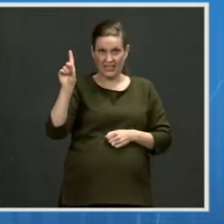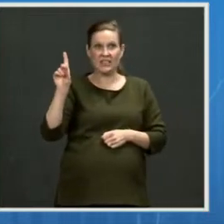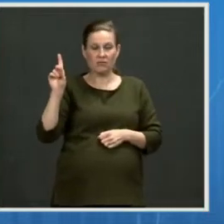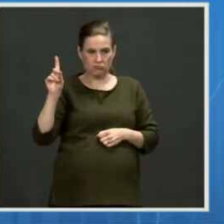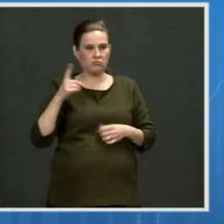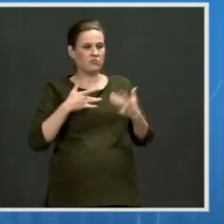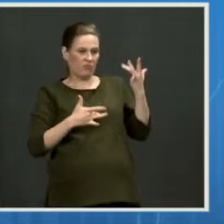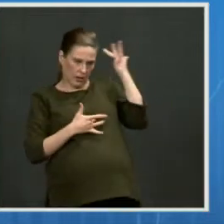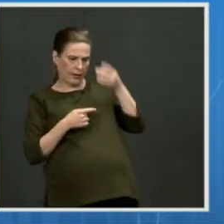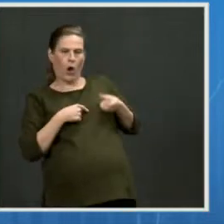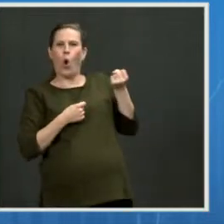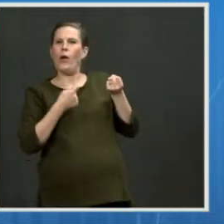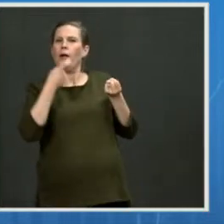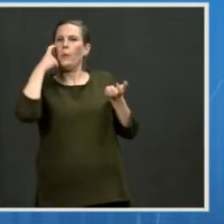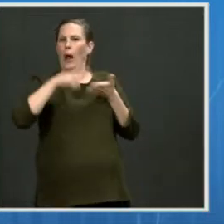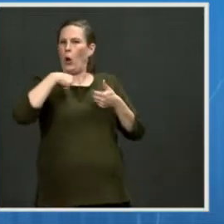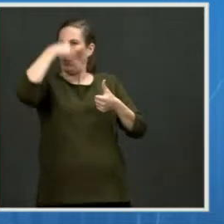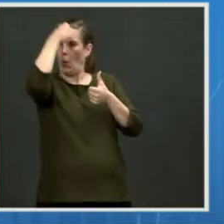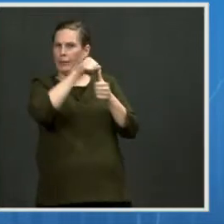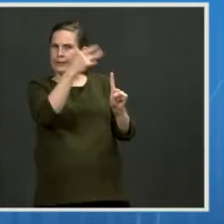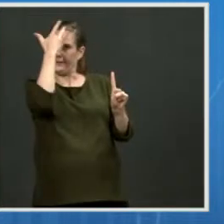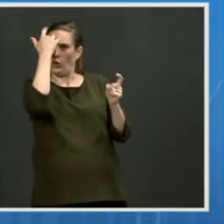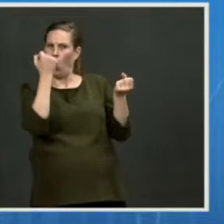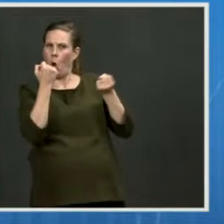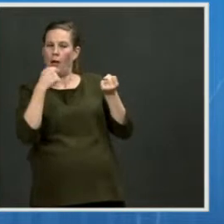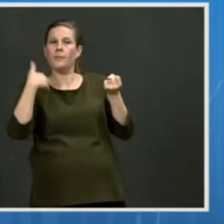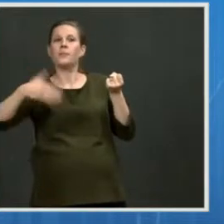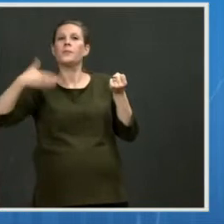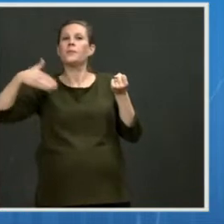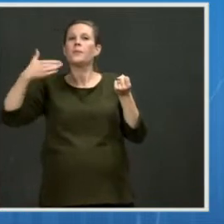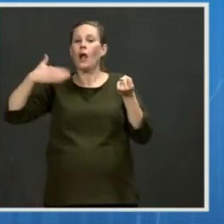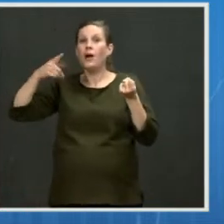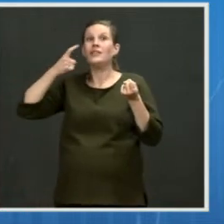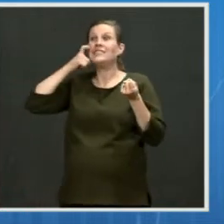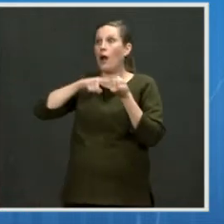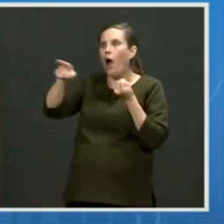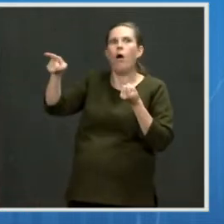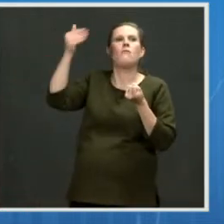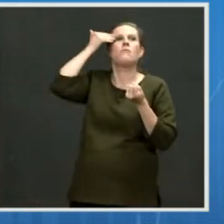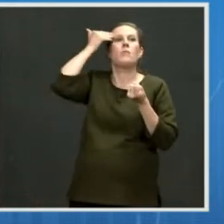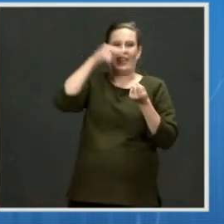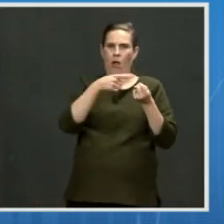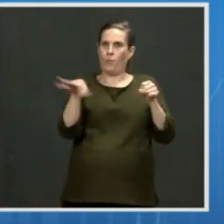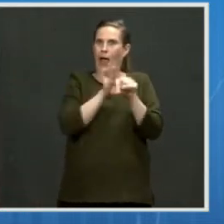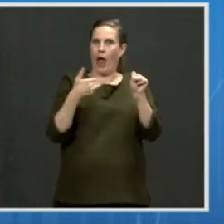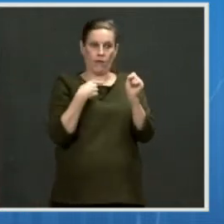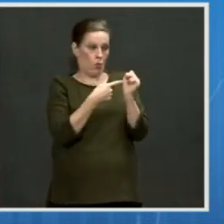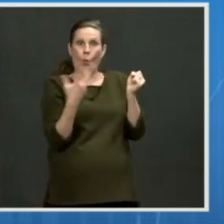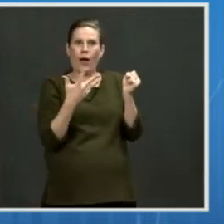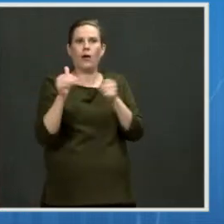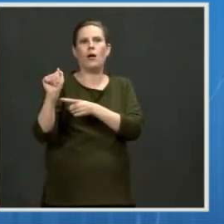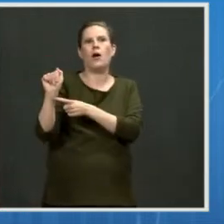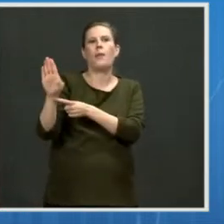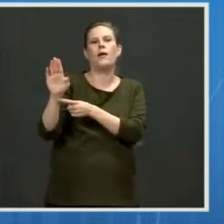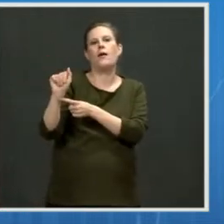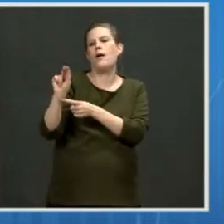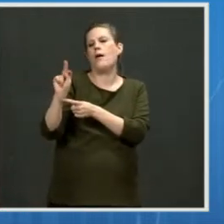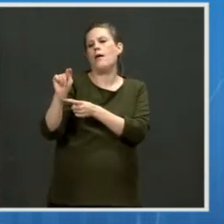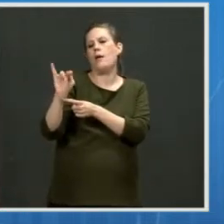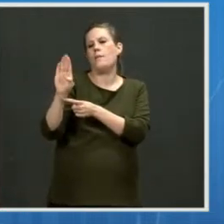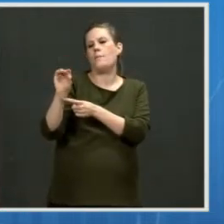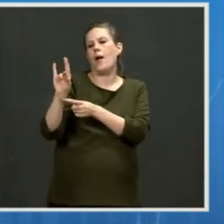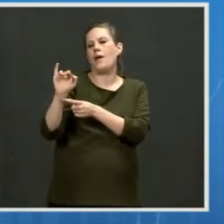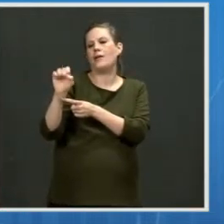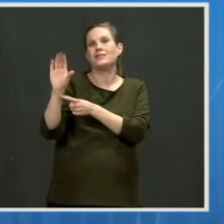besides antibody, what I mentioned, the very important T cells, which can help against the variants. Next